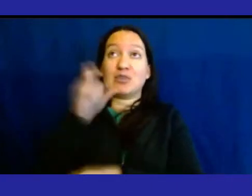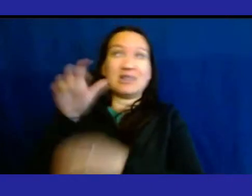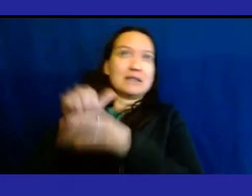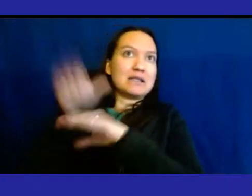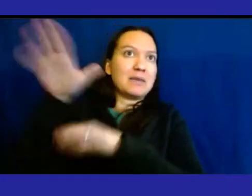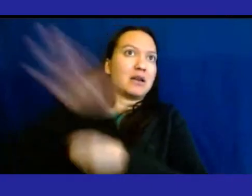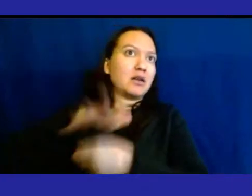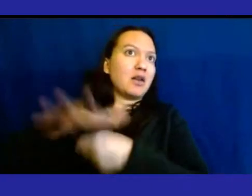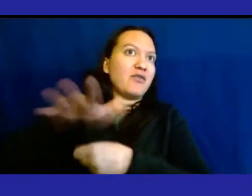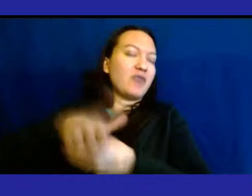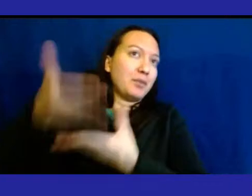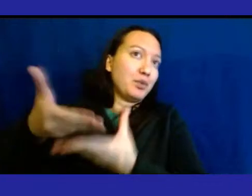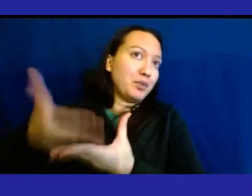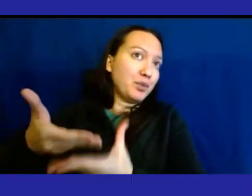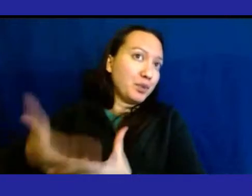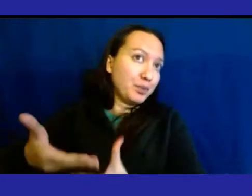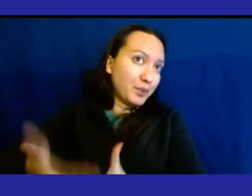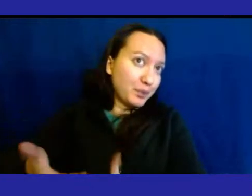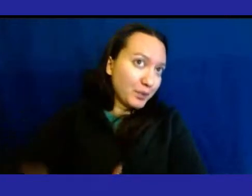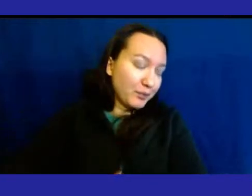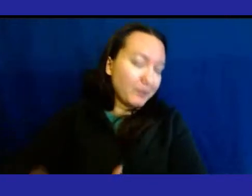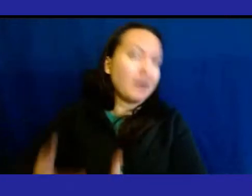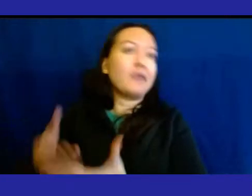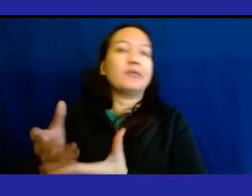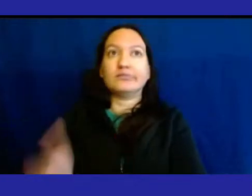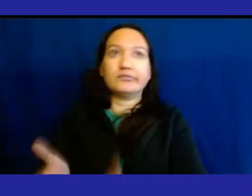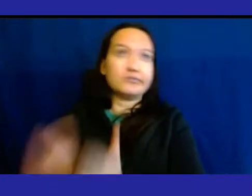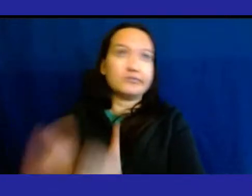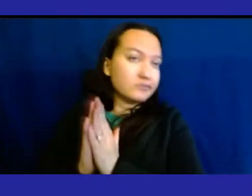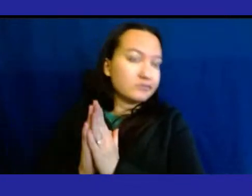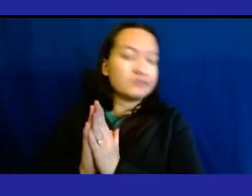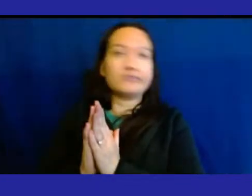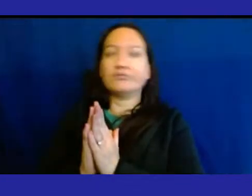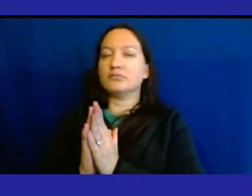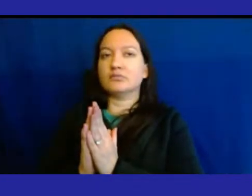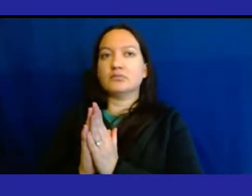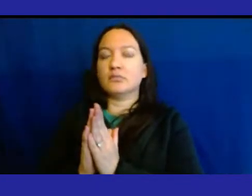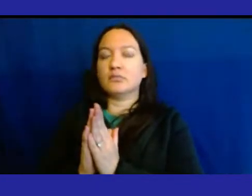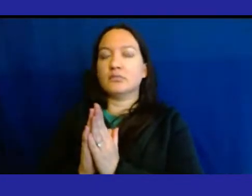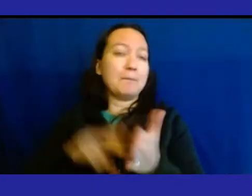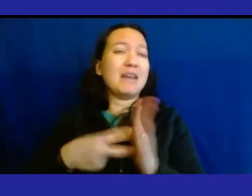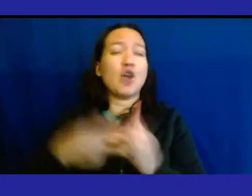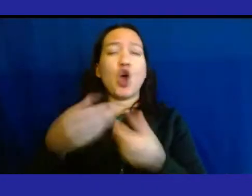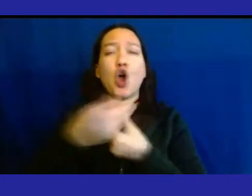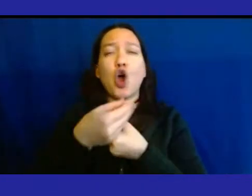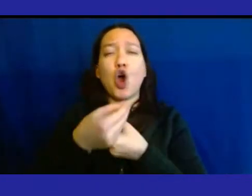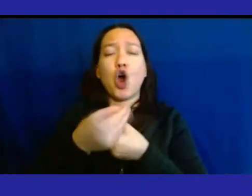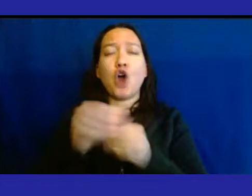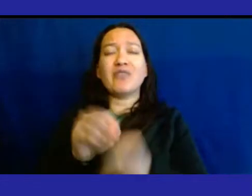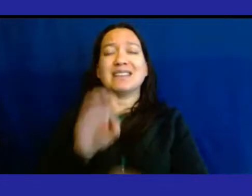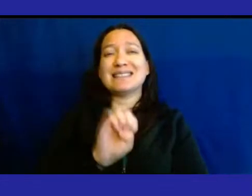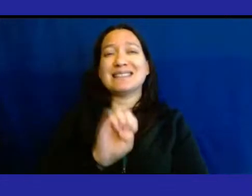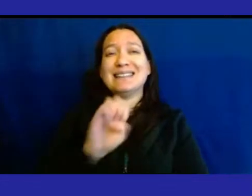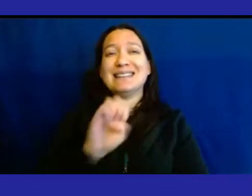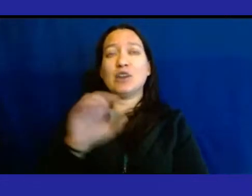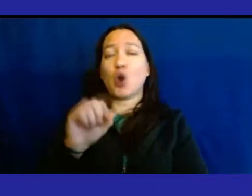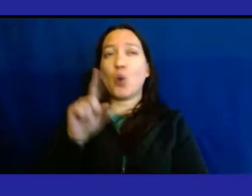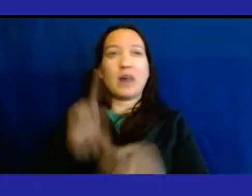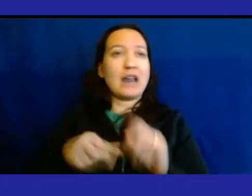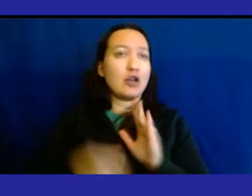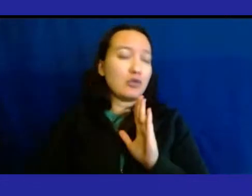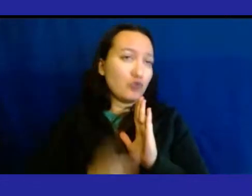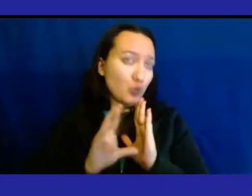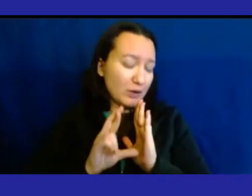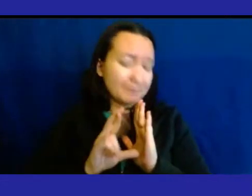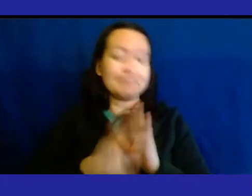sufficient documentation to support their request, which does not enable the Office of EEO to review the request.